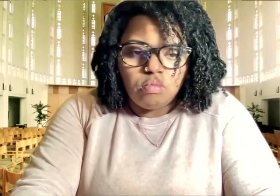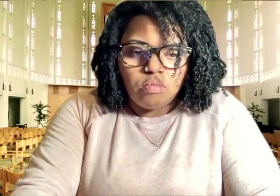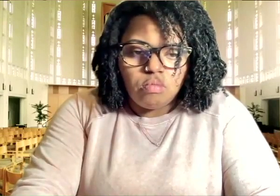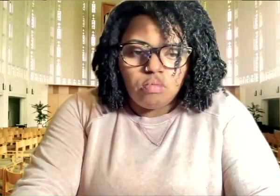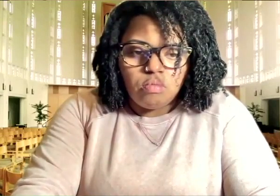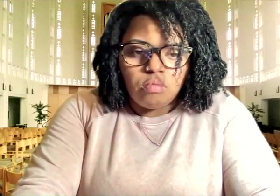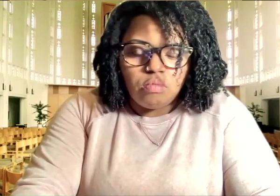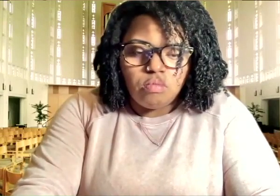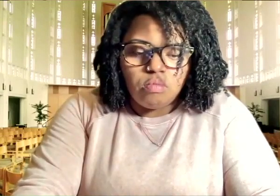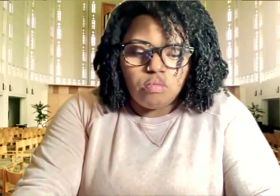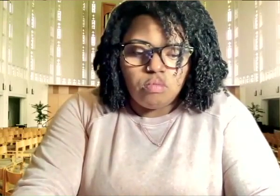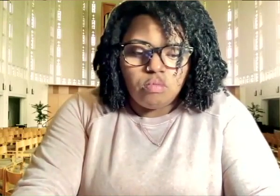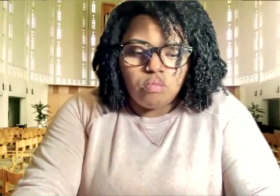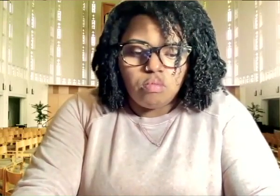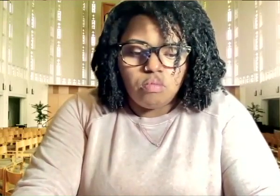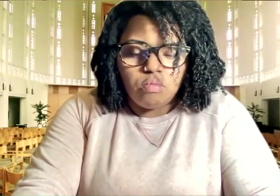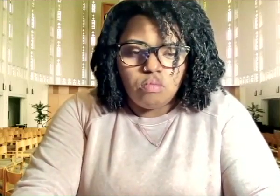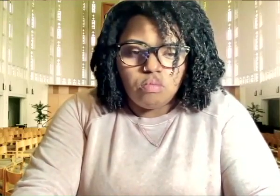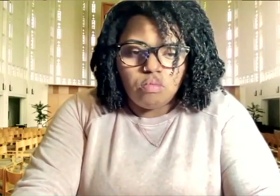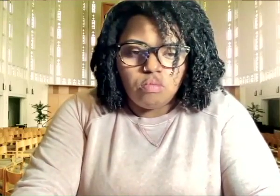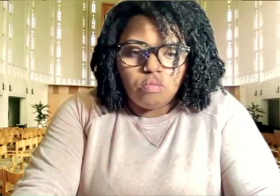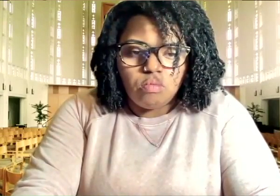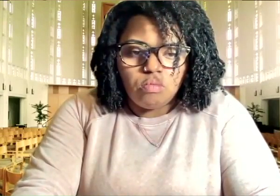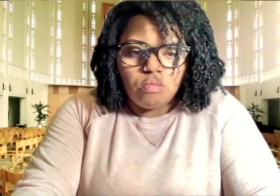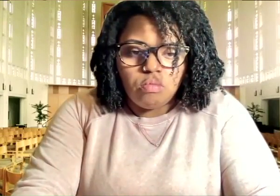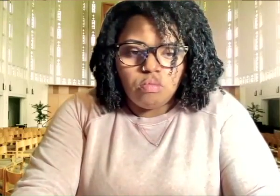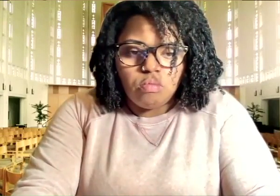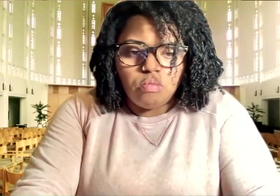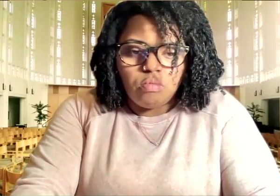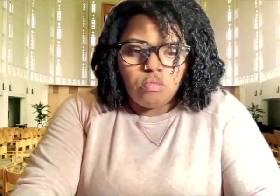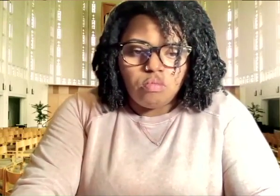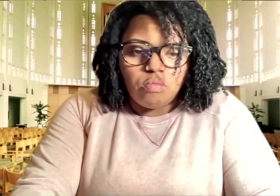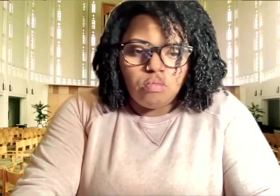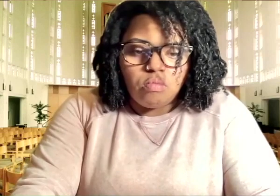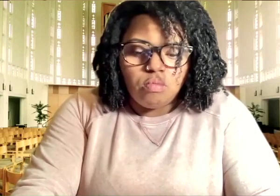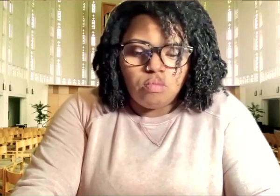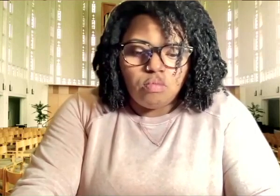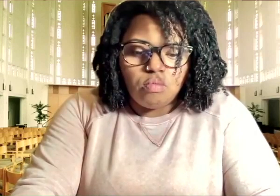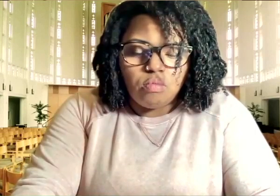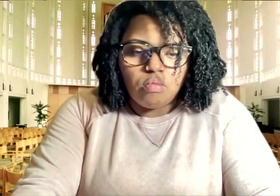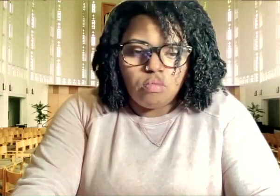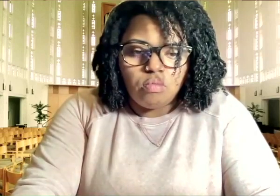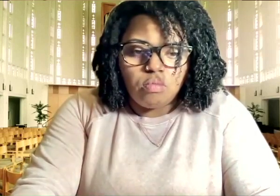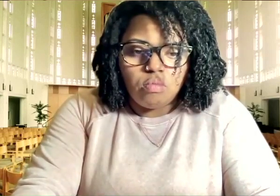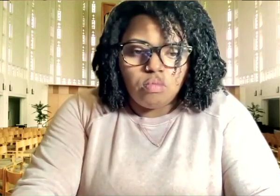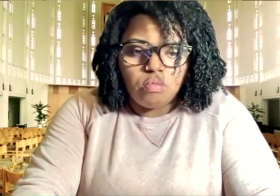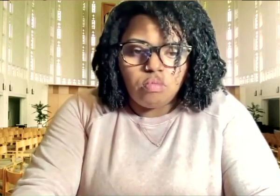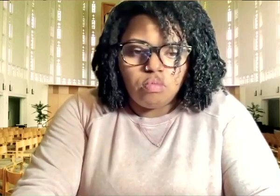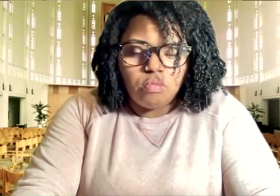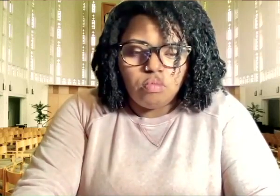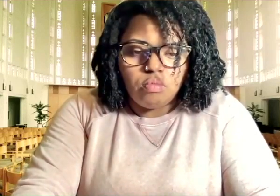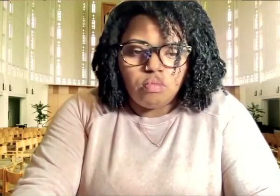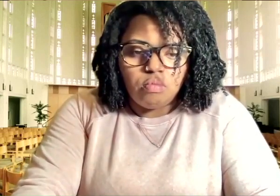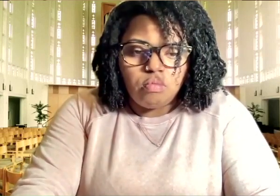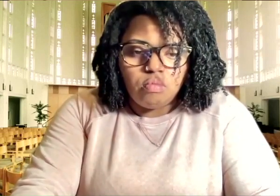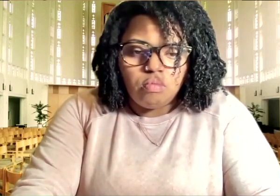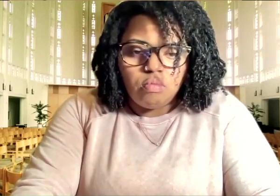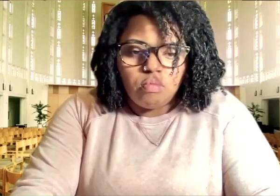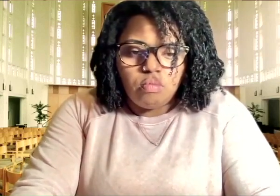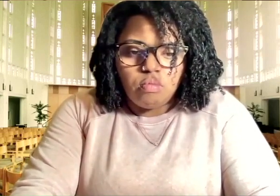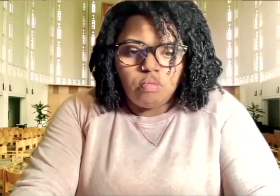It looks like making sure the favored win and the least lose. We don't care how, we just want it. It looks